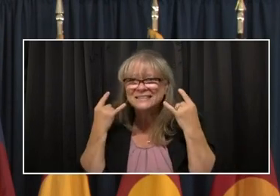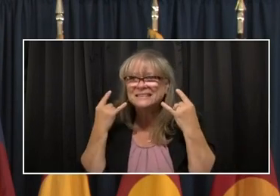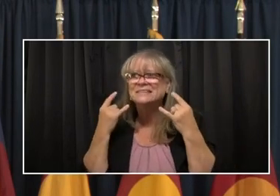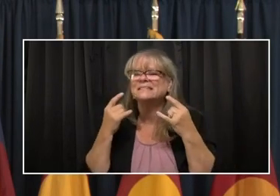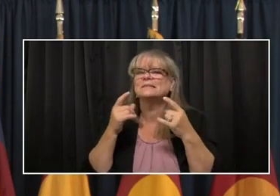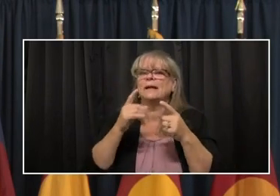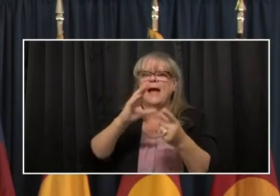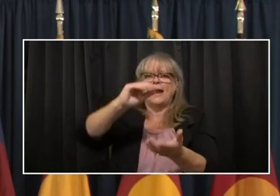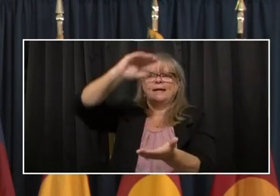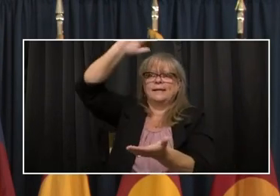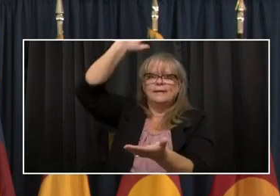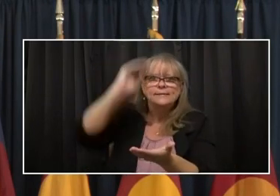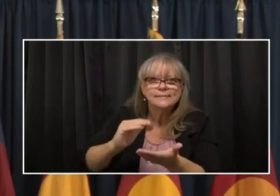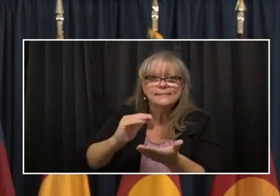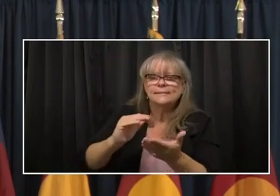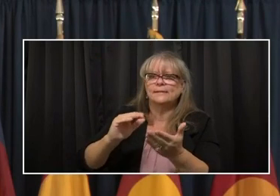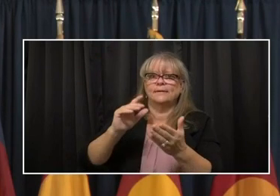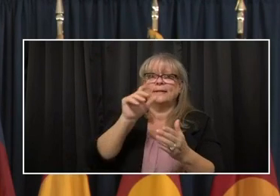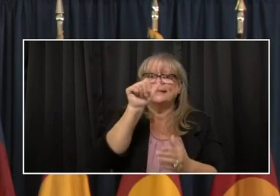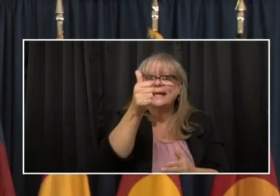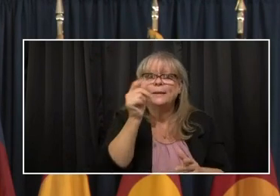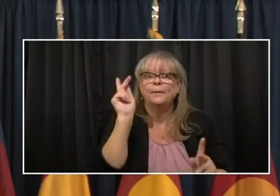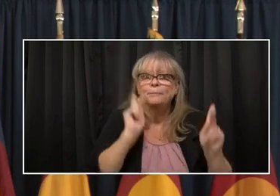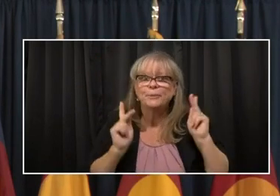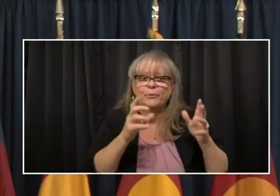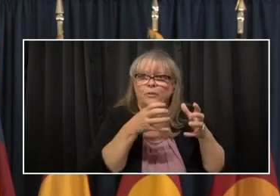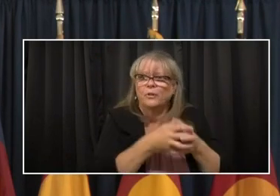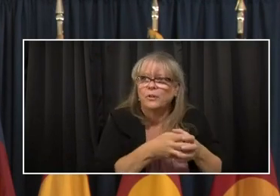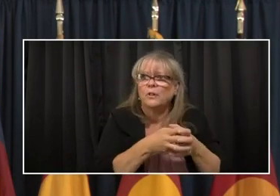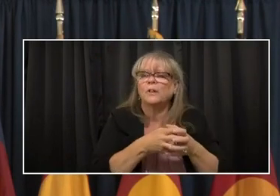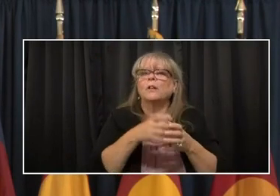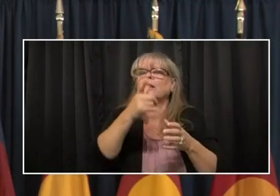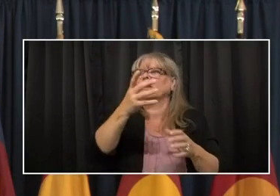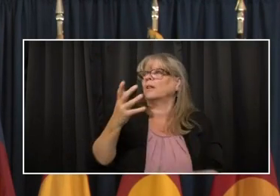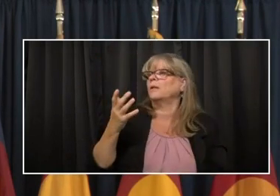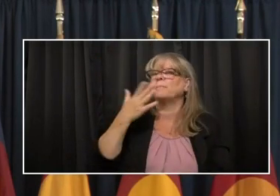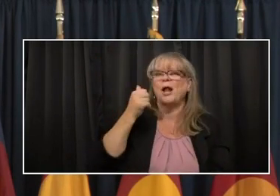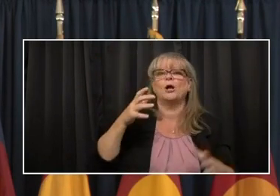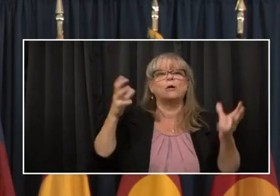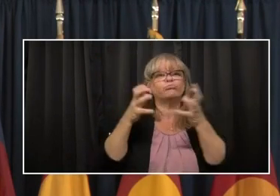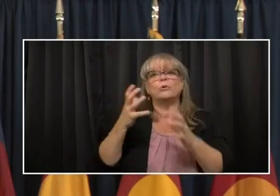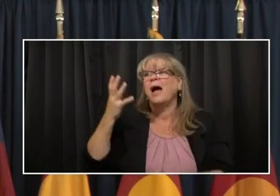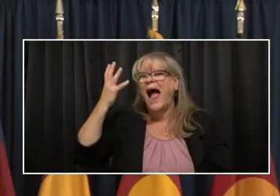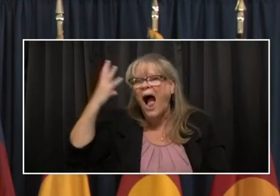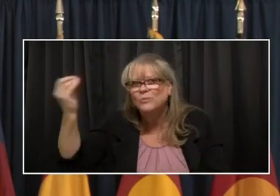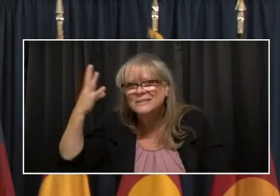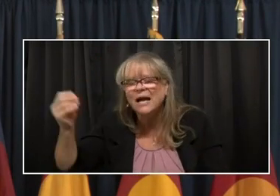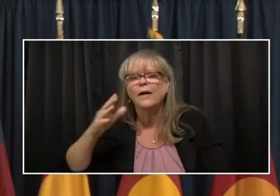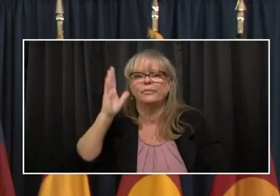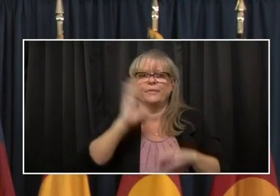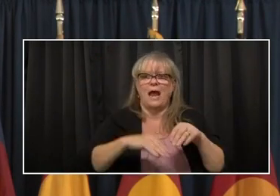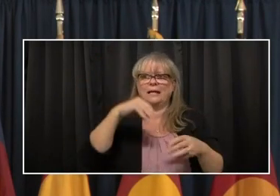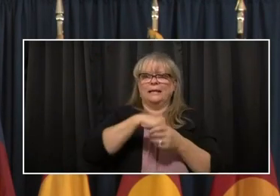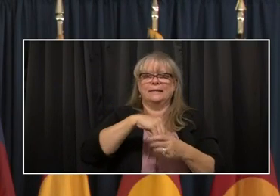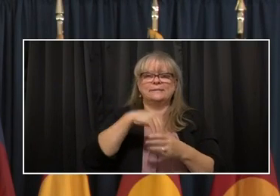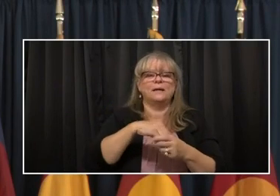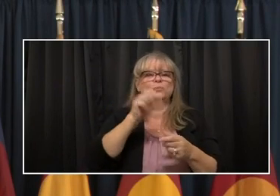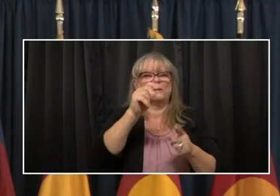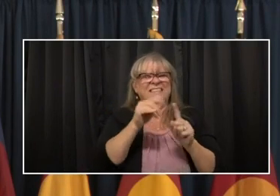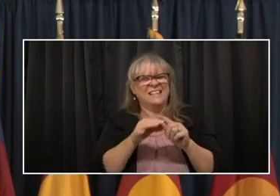less. Outdoors, so much better than indoors. Let's be careful here so that Labor